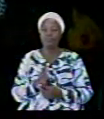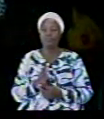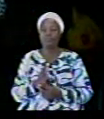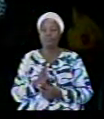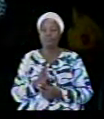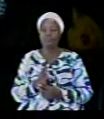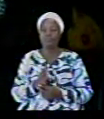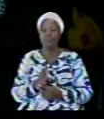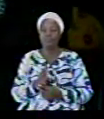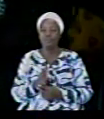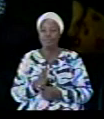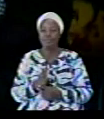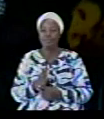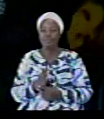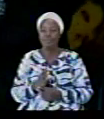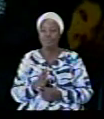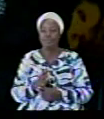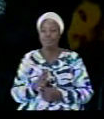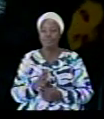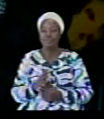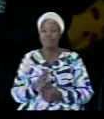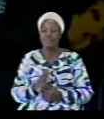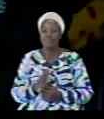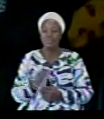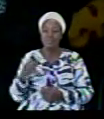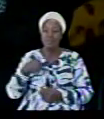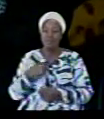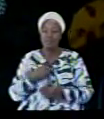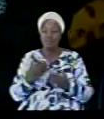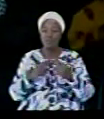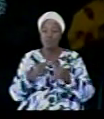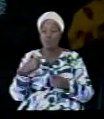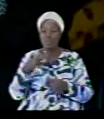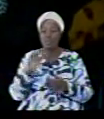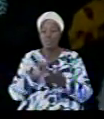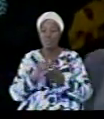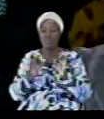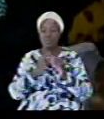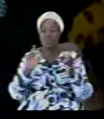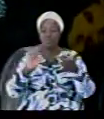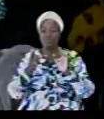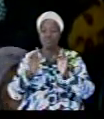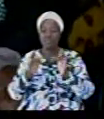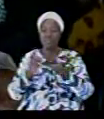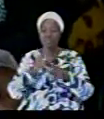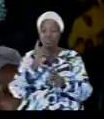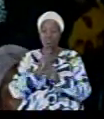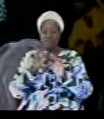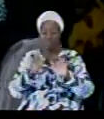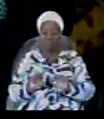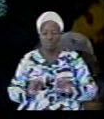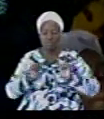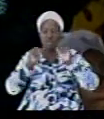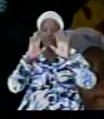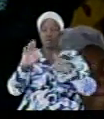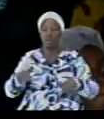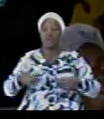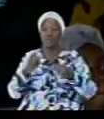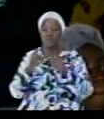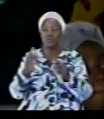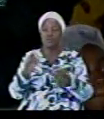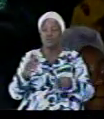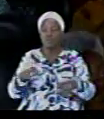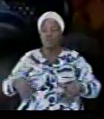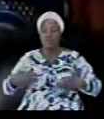I want to say, if you are watching on online and you just gave your life to Christ after